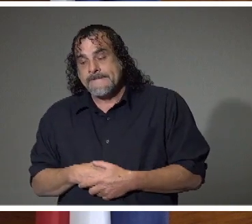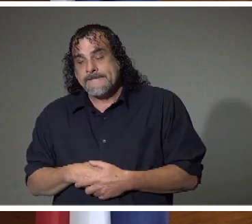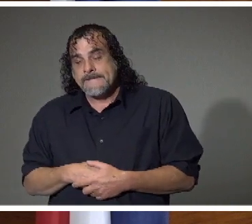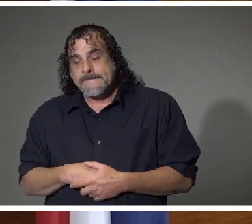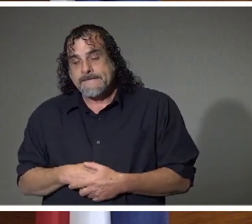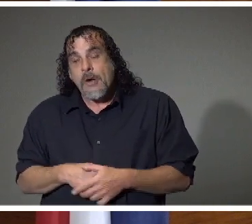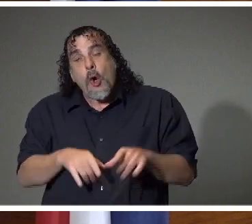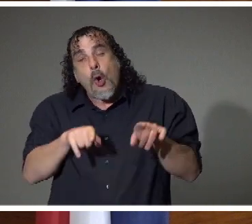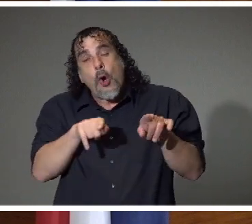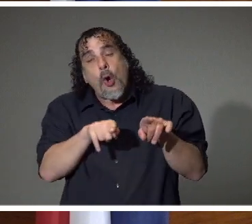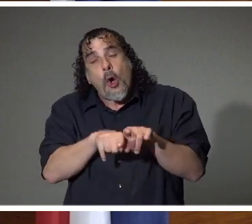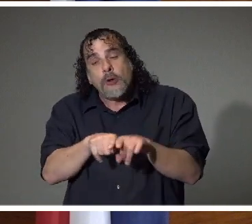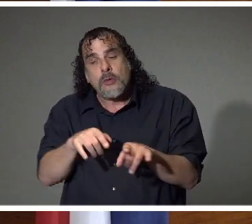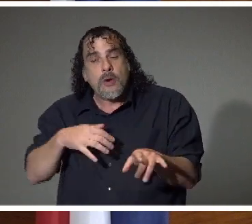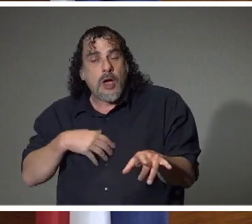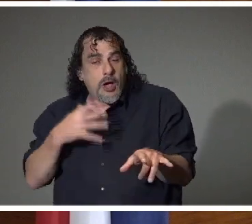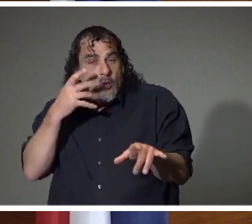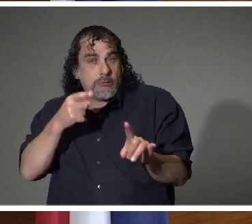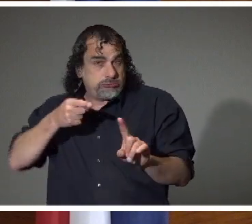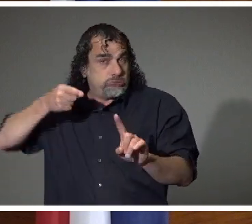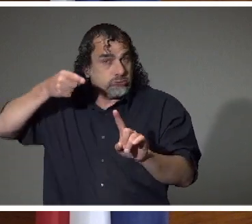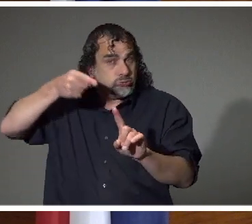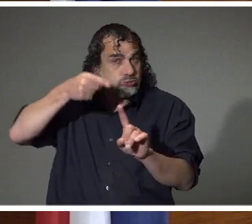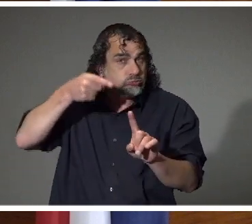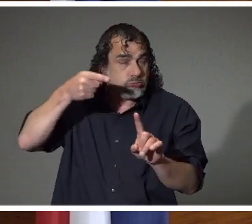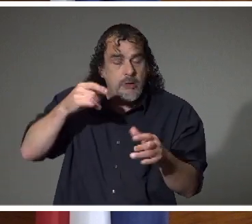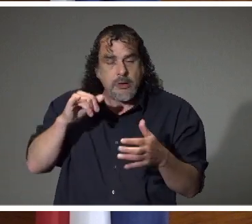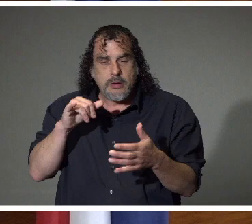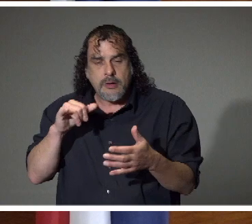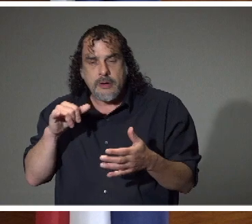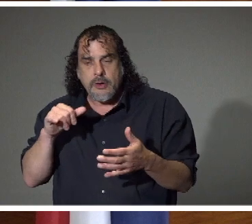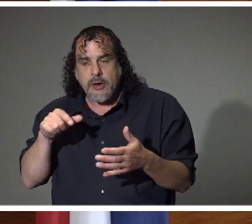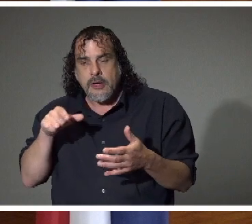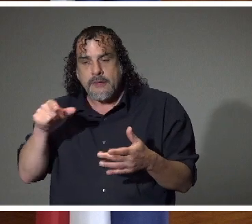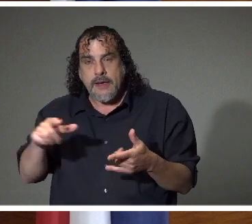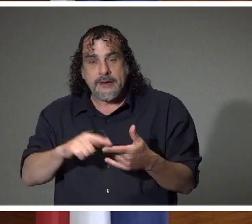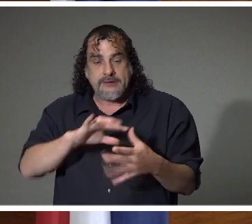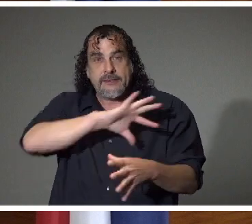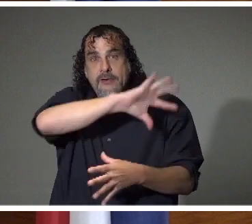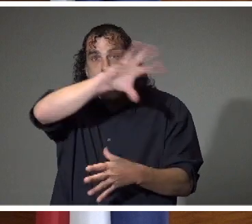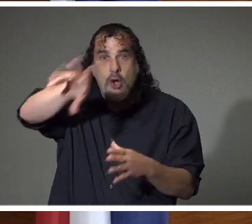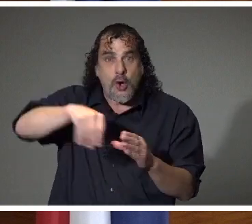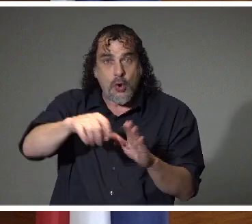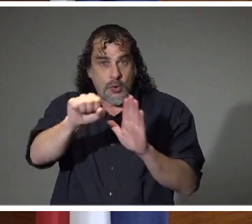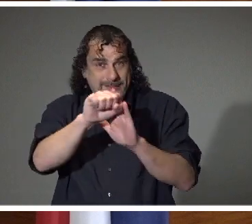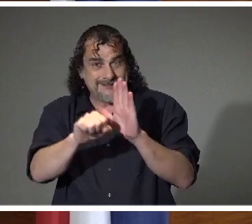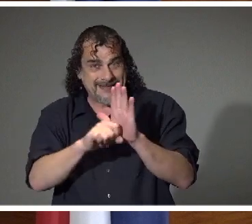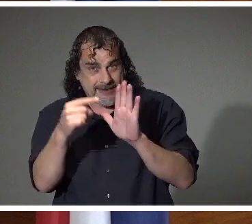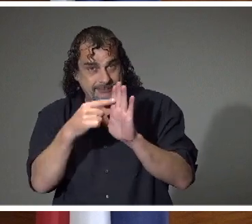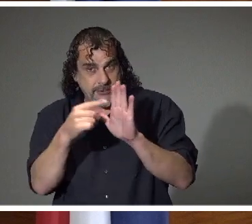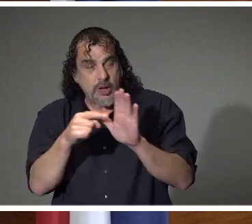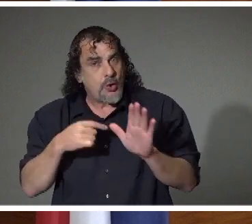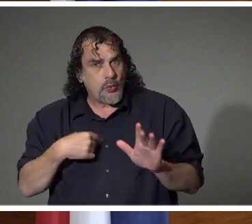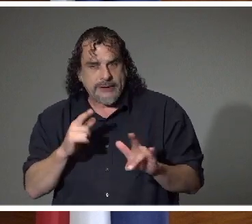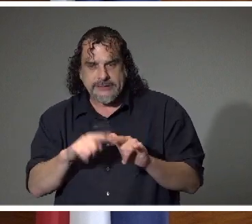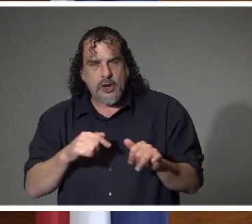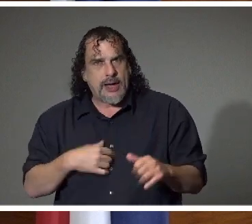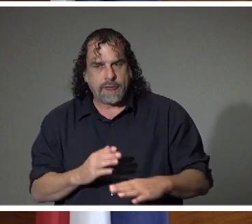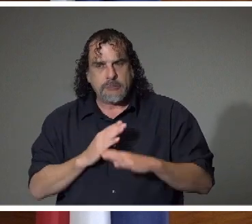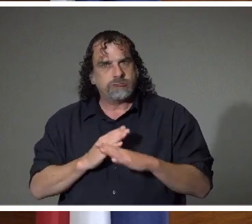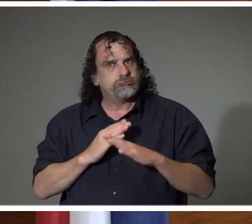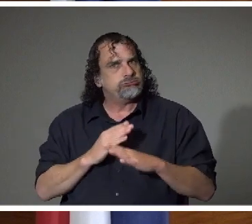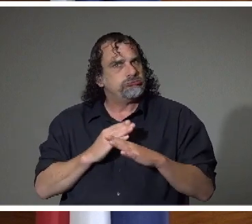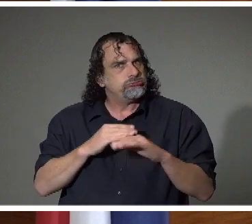but I also do want to point out that is in terms of our whole state. We must remain vigilant because we